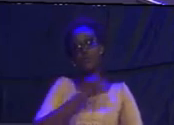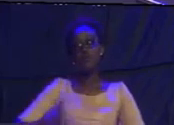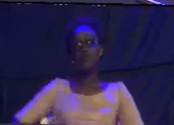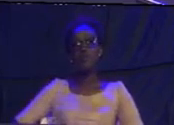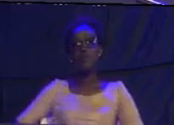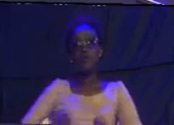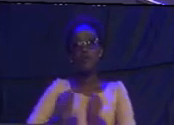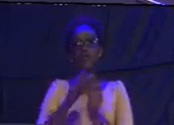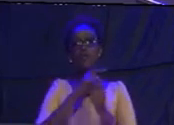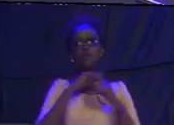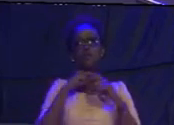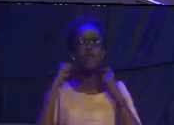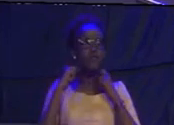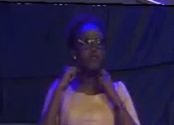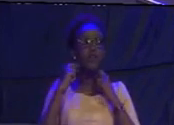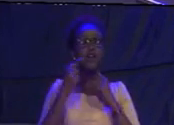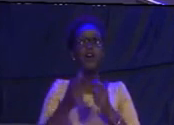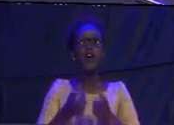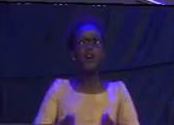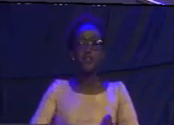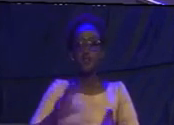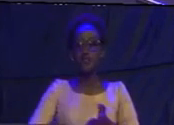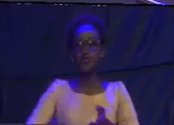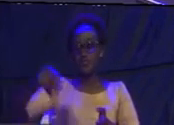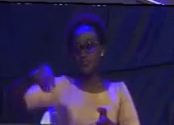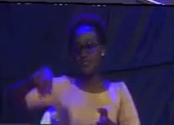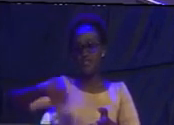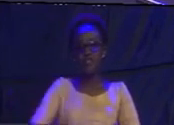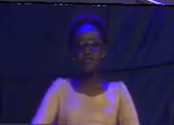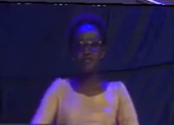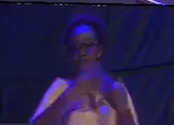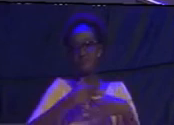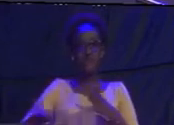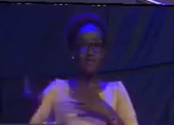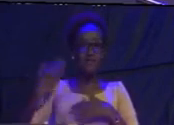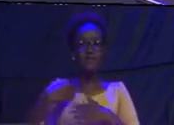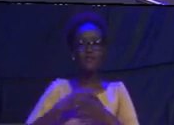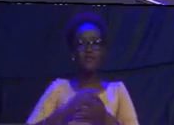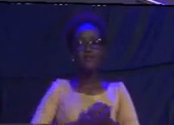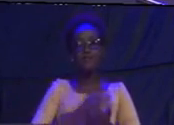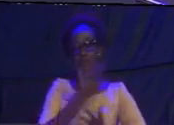elders of Israel, and they put dust on their heads.